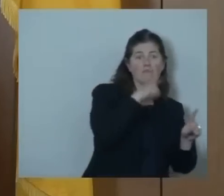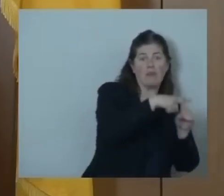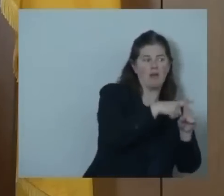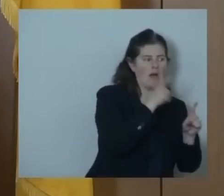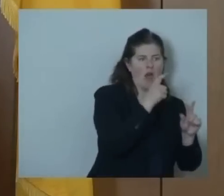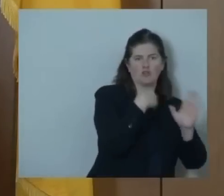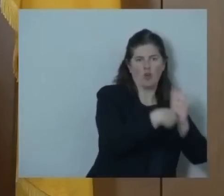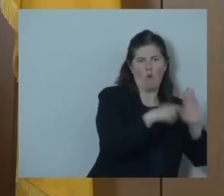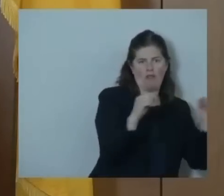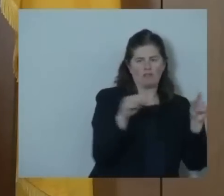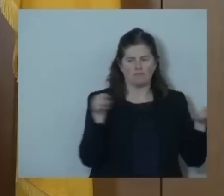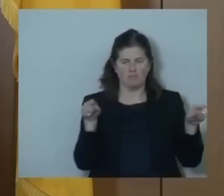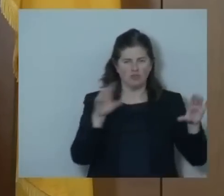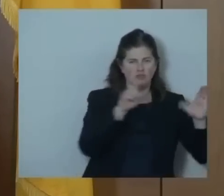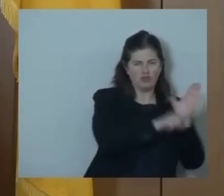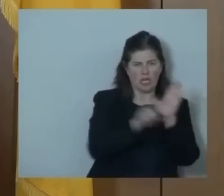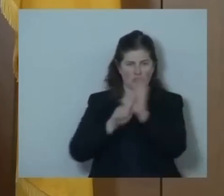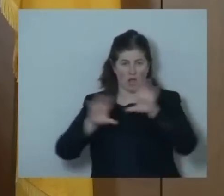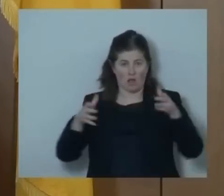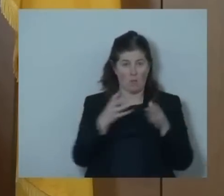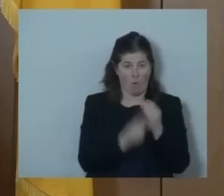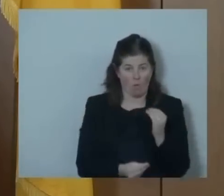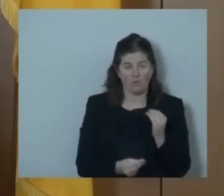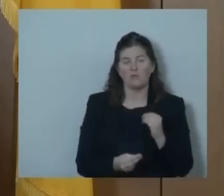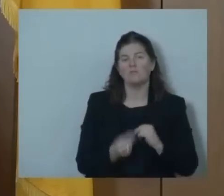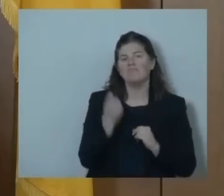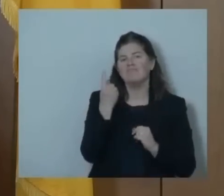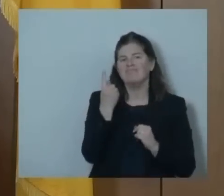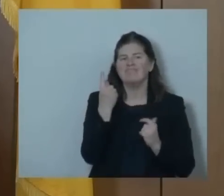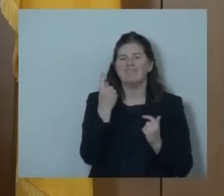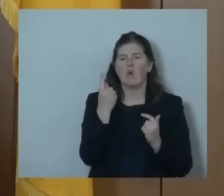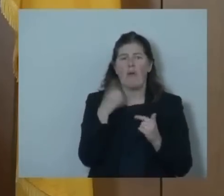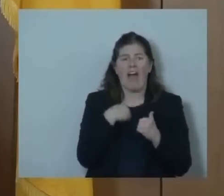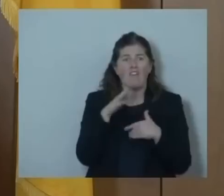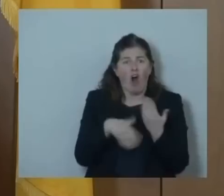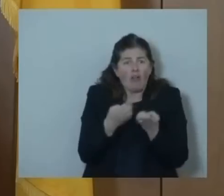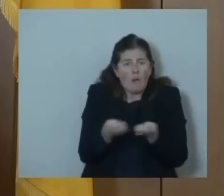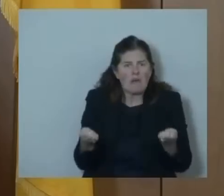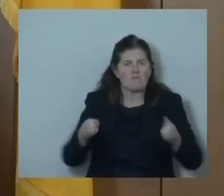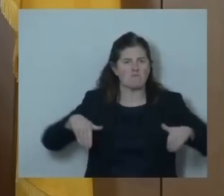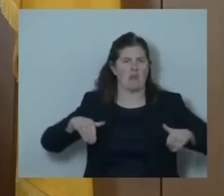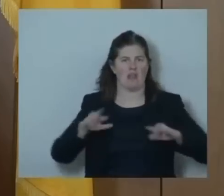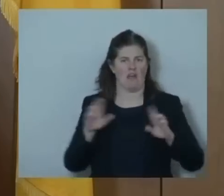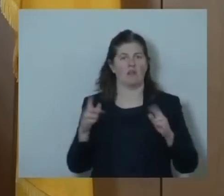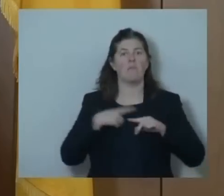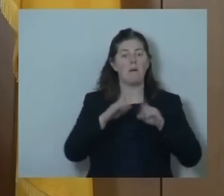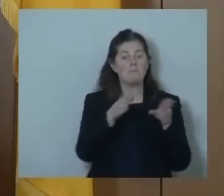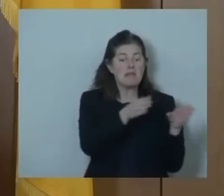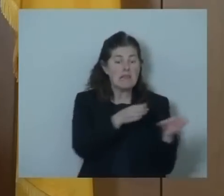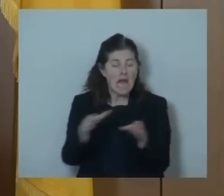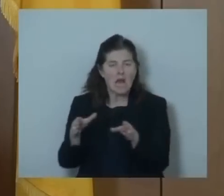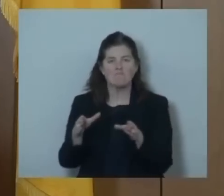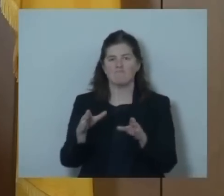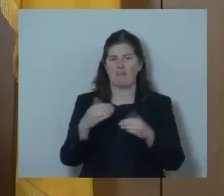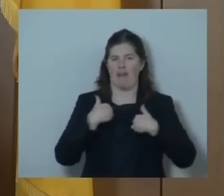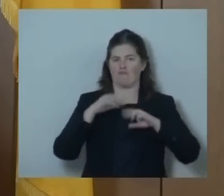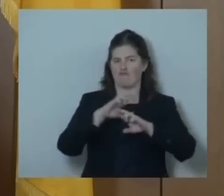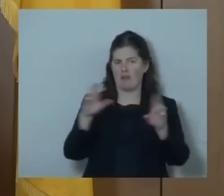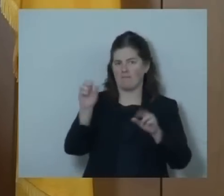as we can. Now, I can't say that we've gotten all the supplies in, but we've got a strategy for identifying